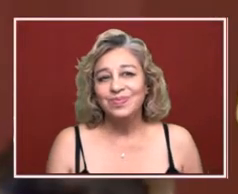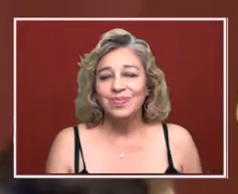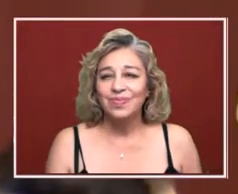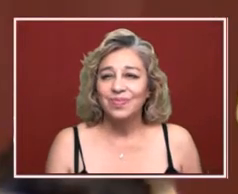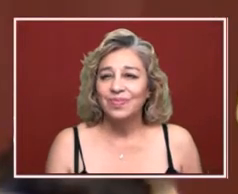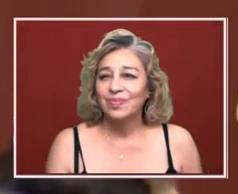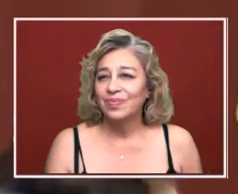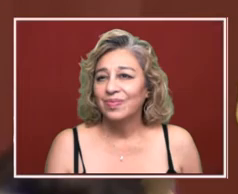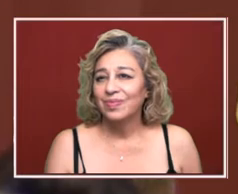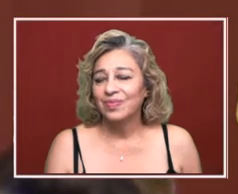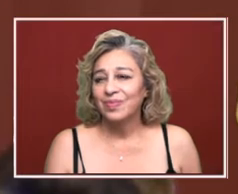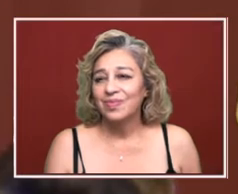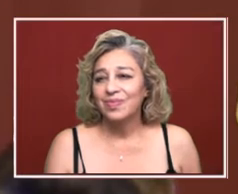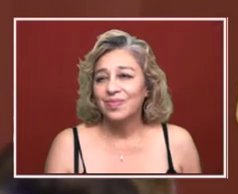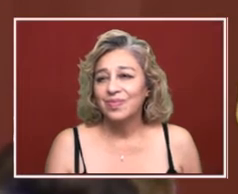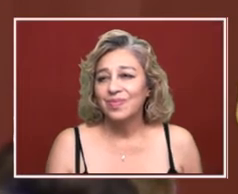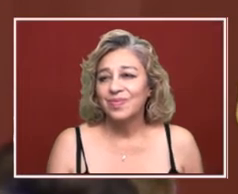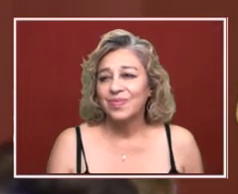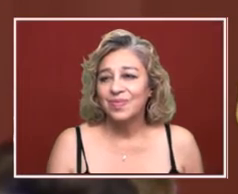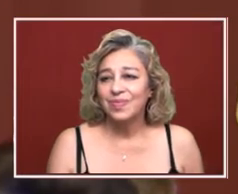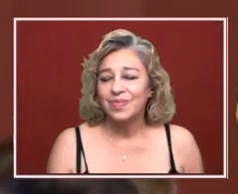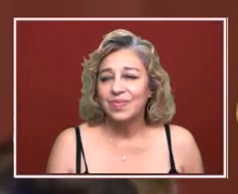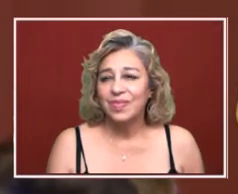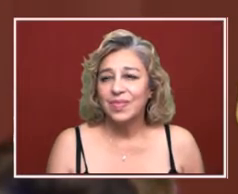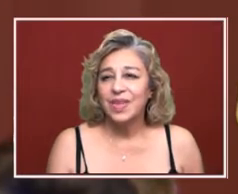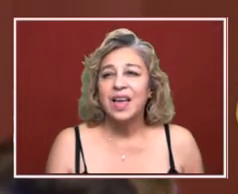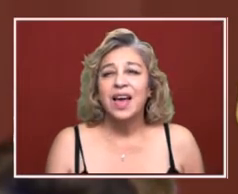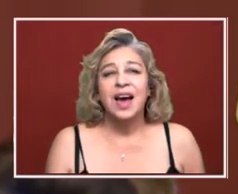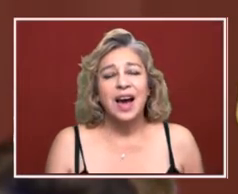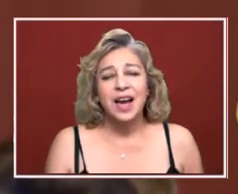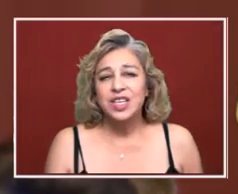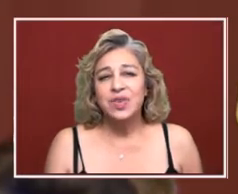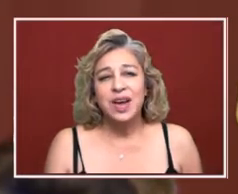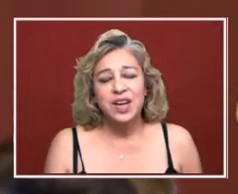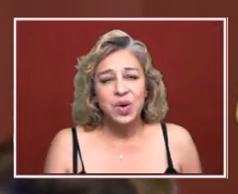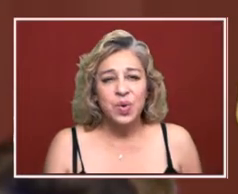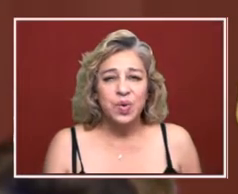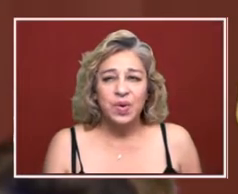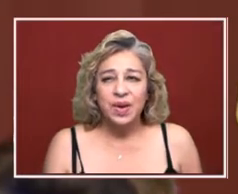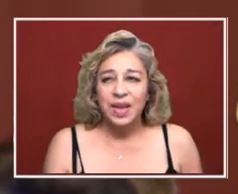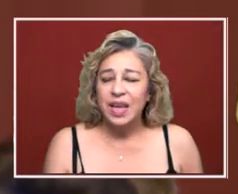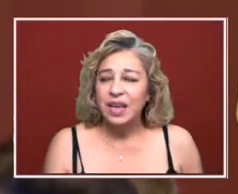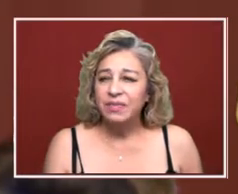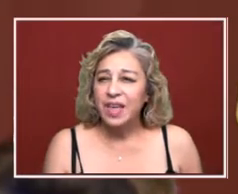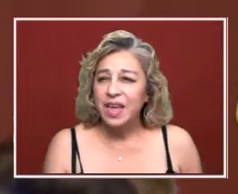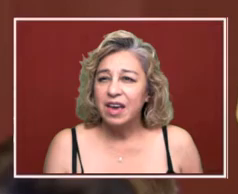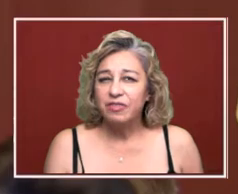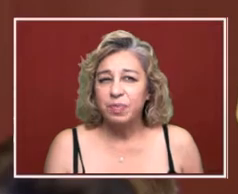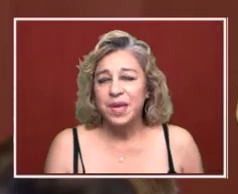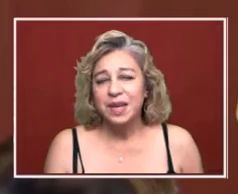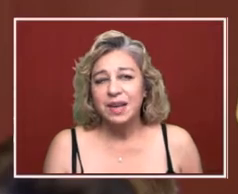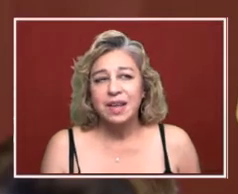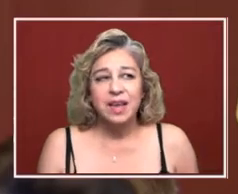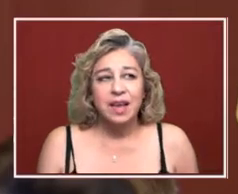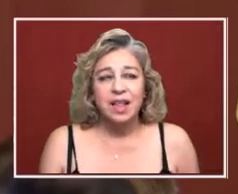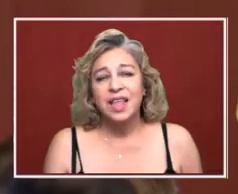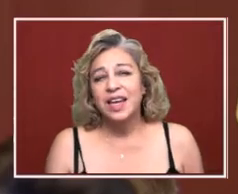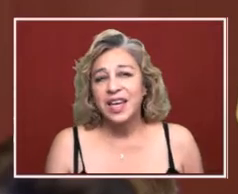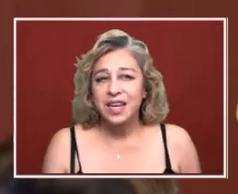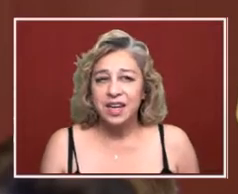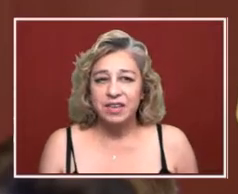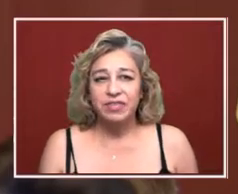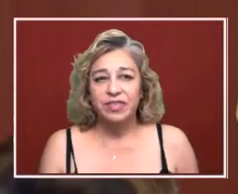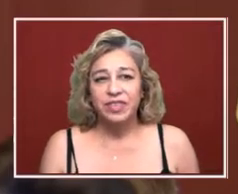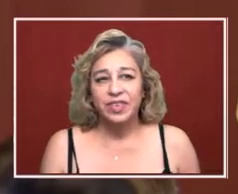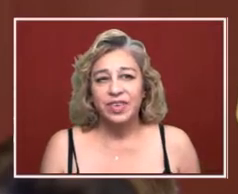No sé si tengan la dicha. I do not know if they have been